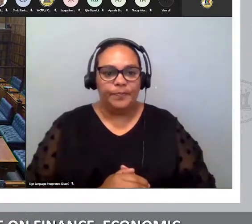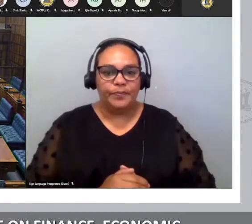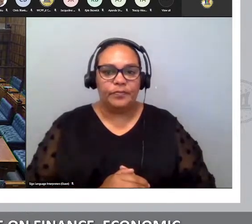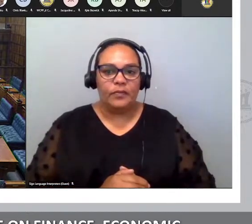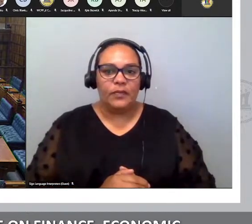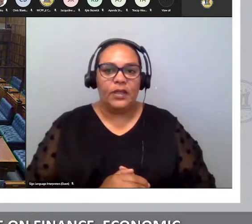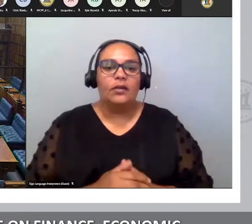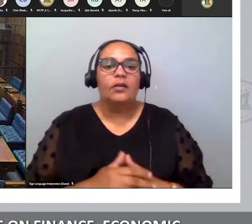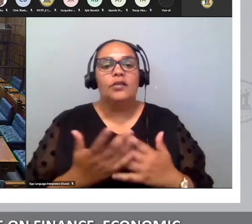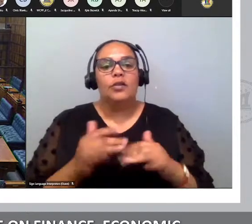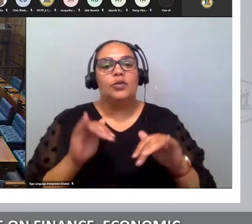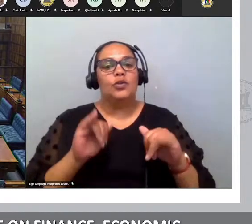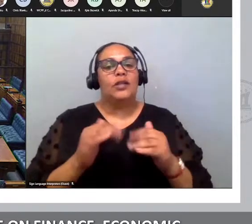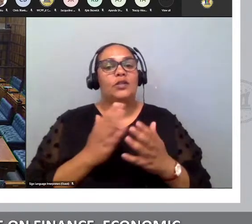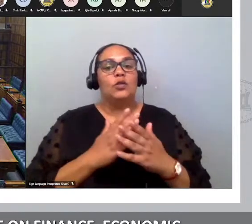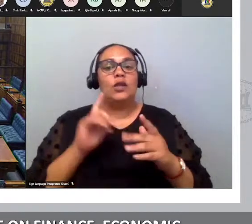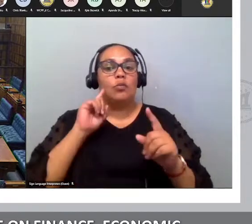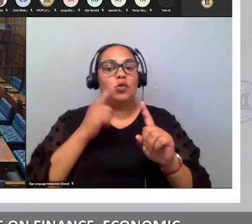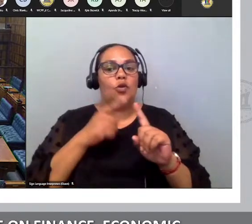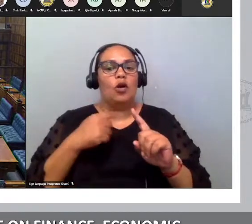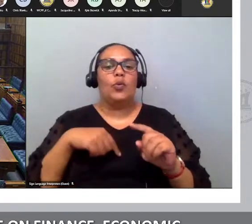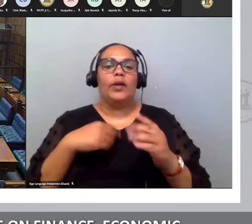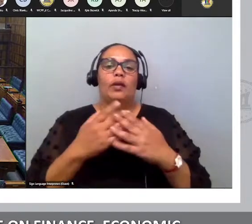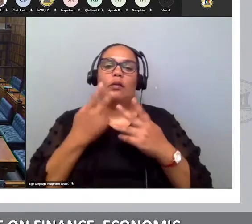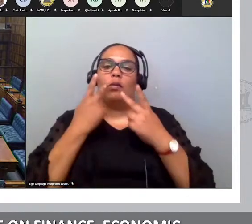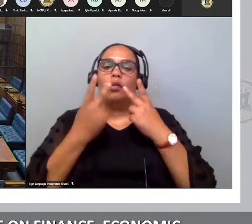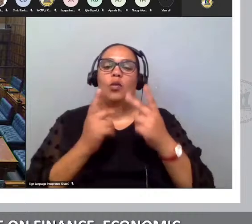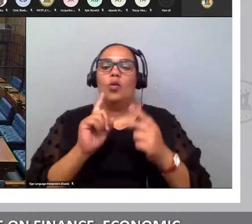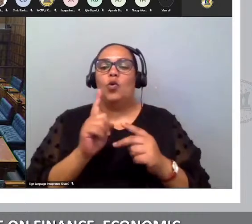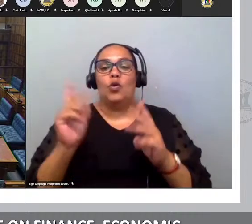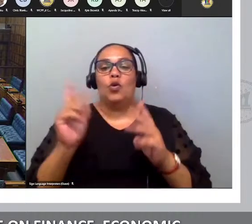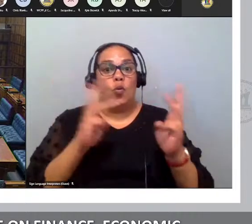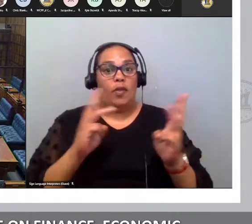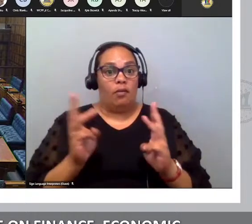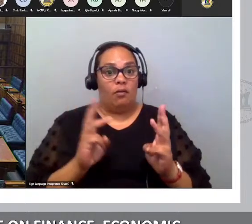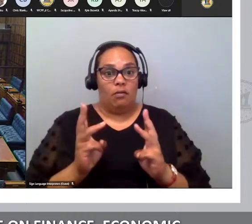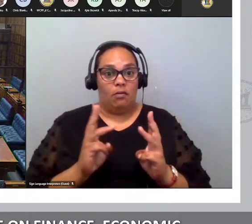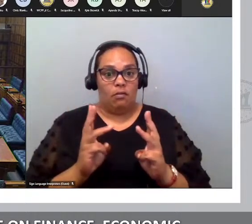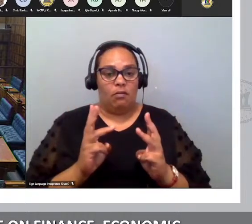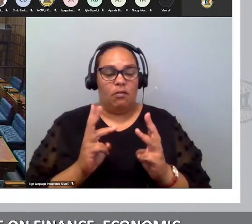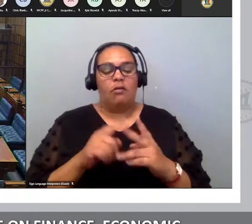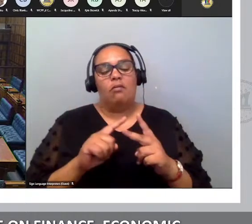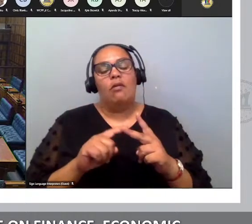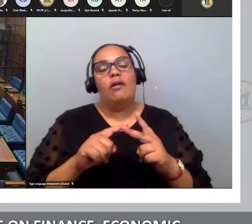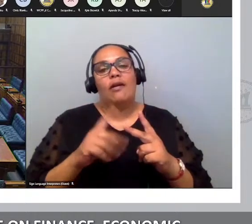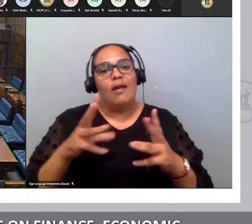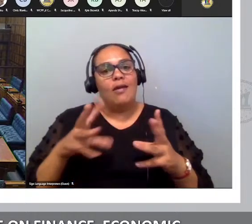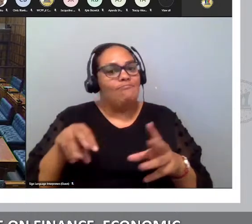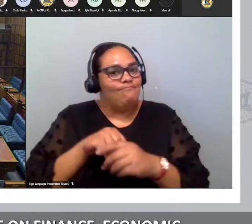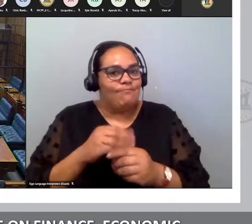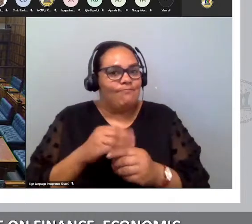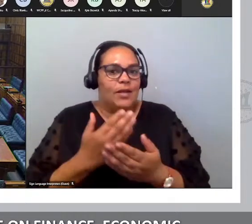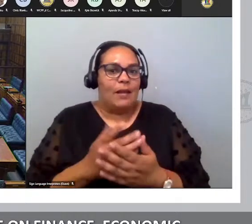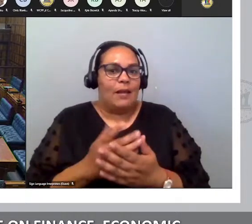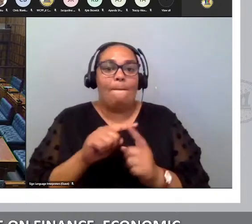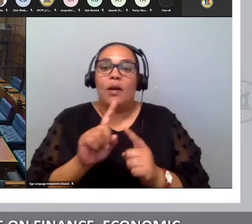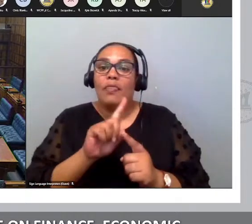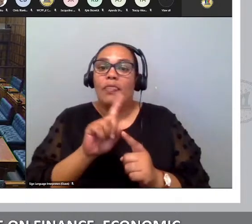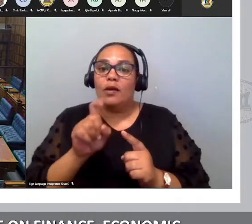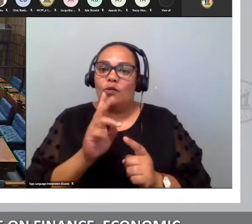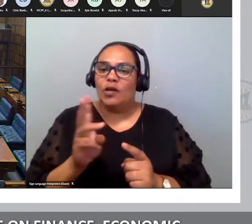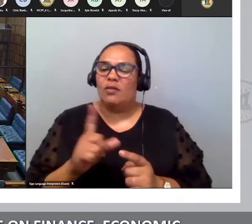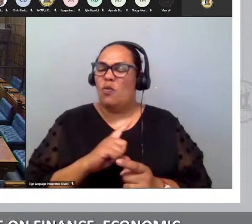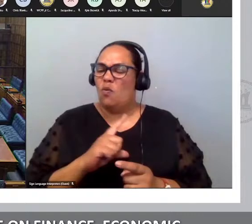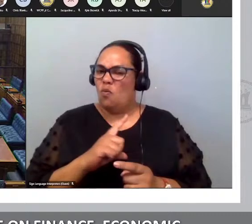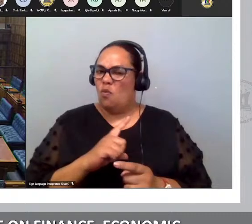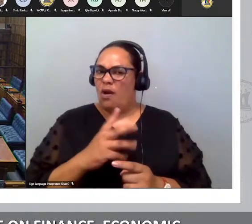able to stick to certain targets we can look at the the weather we can factor that in and the question then comes why would we